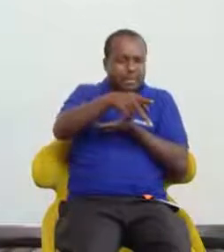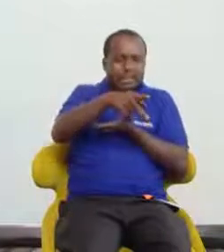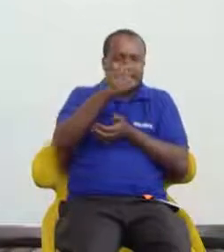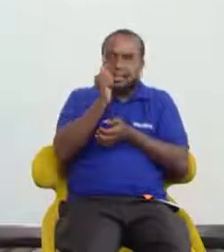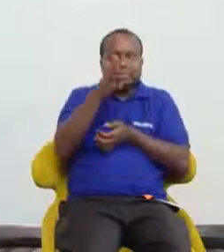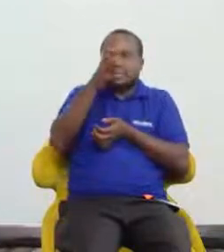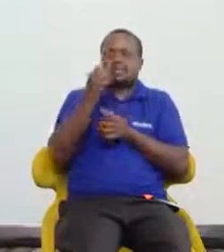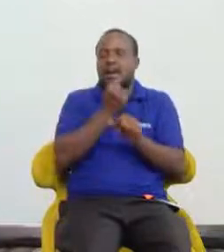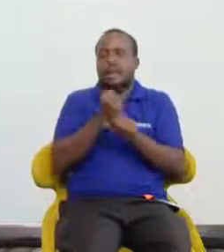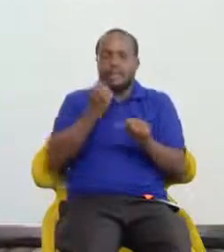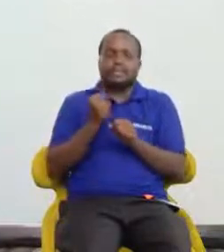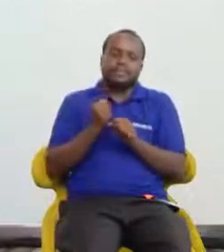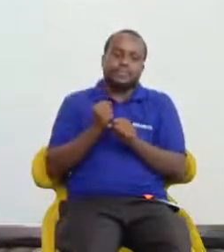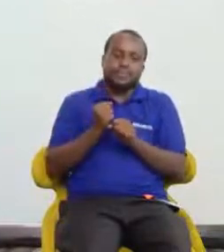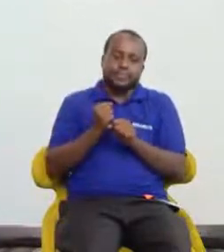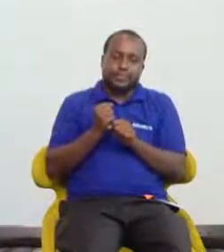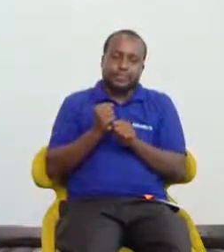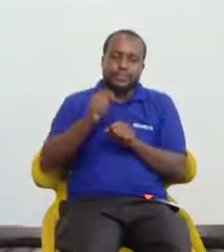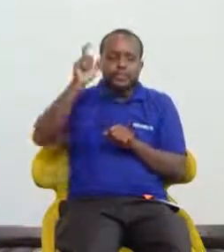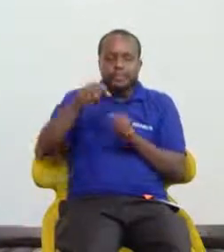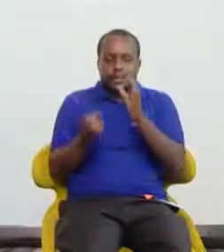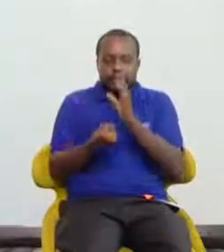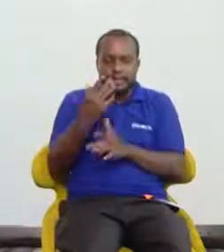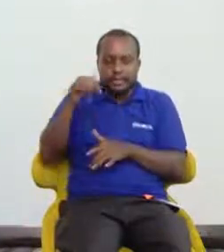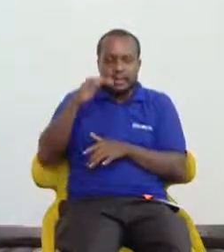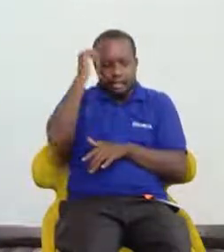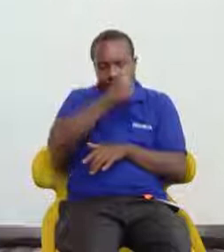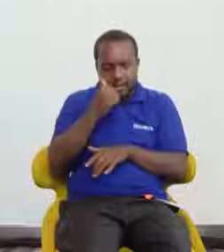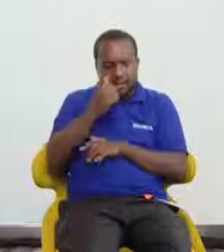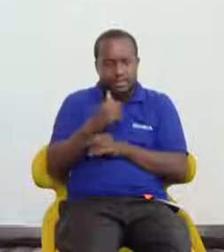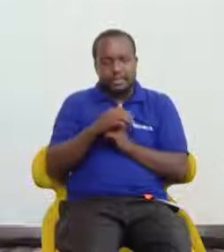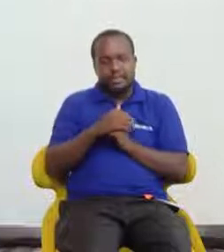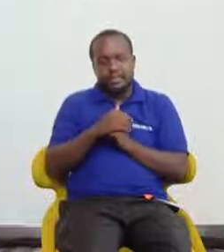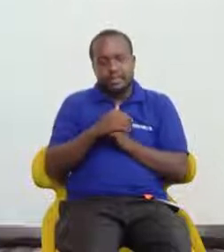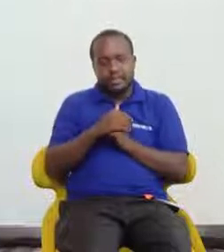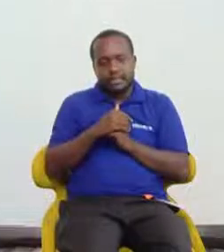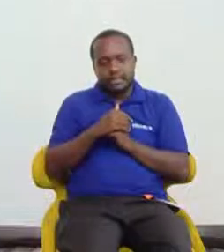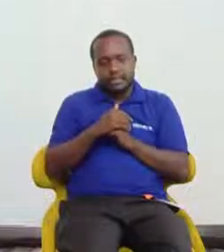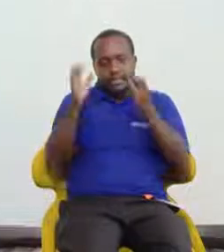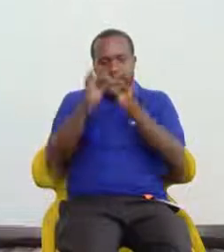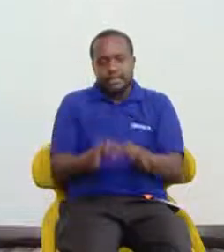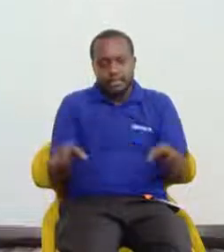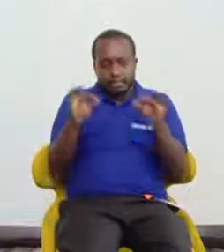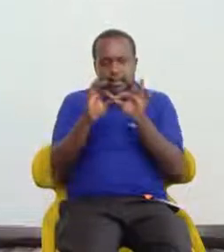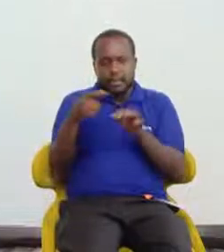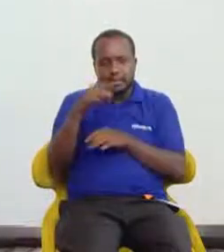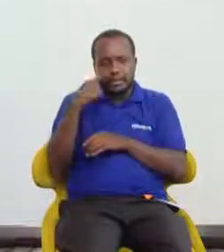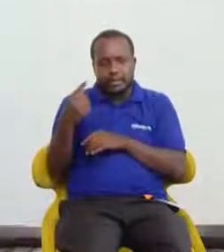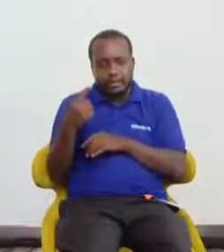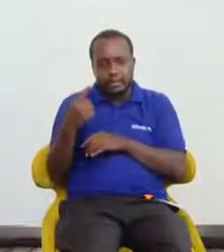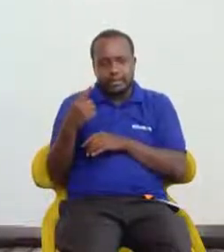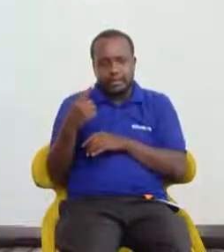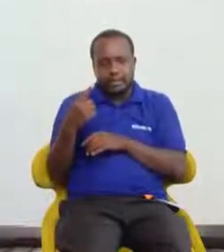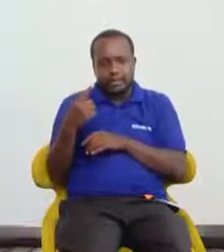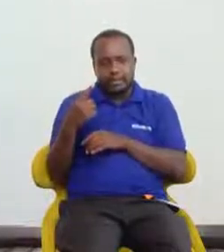it has to be created by Africans for Africa. And it's important that we see, and it